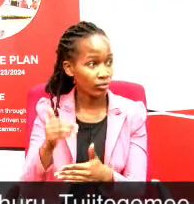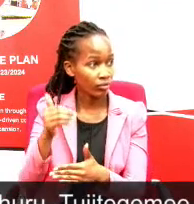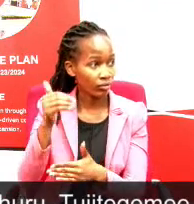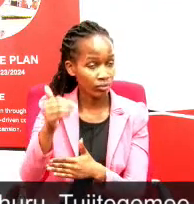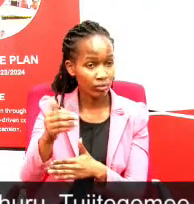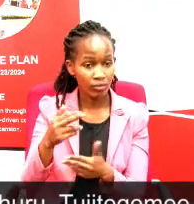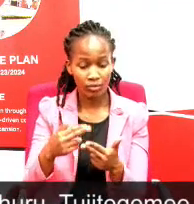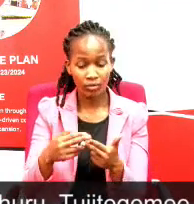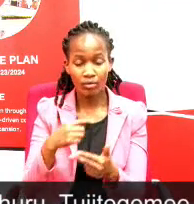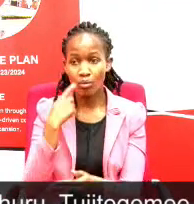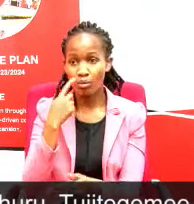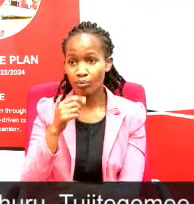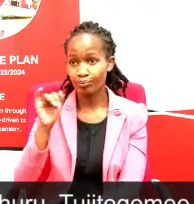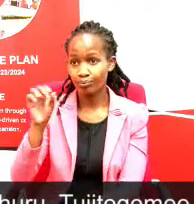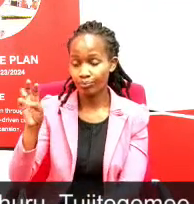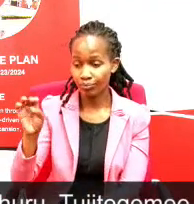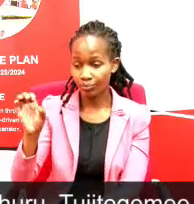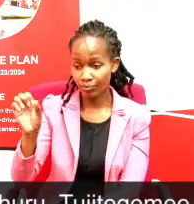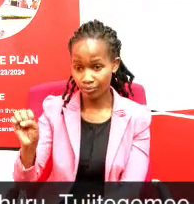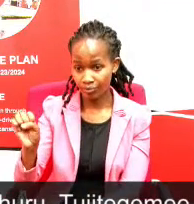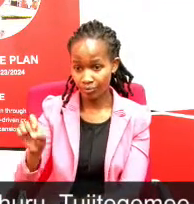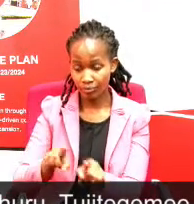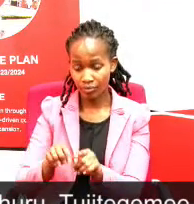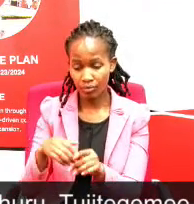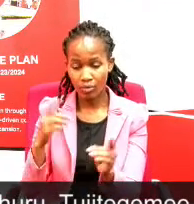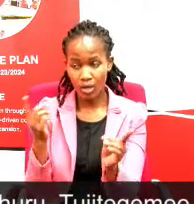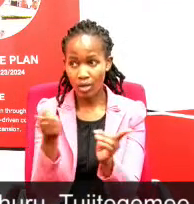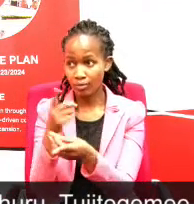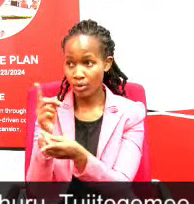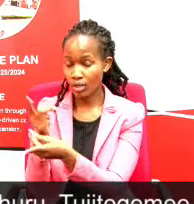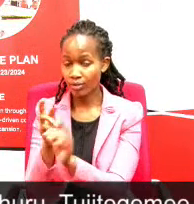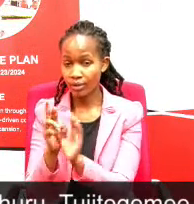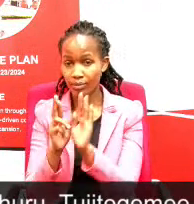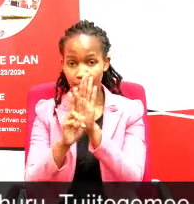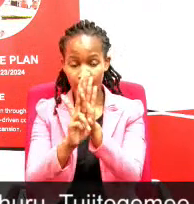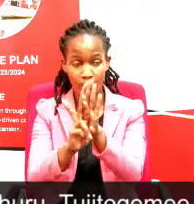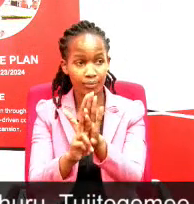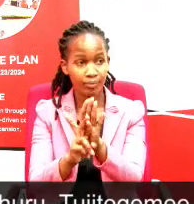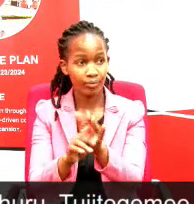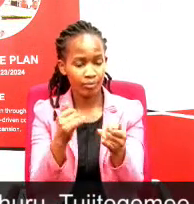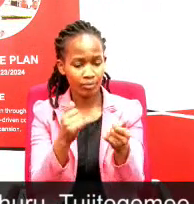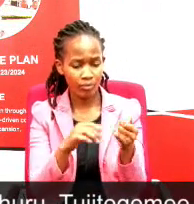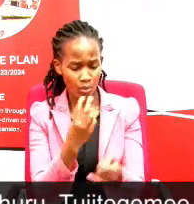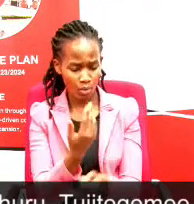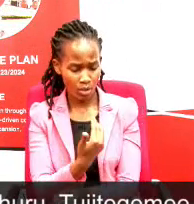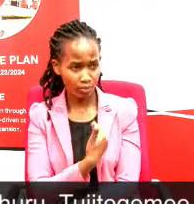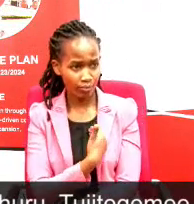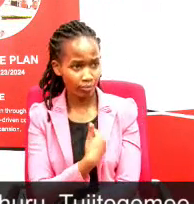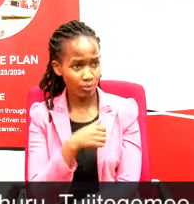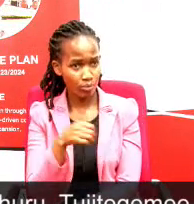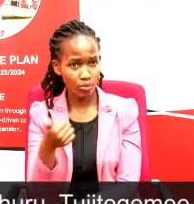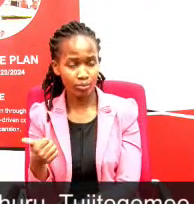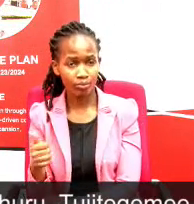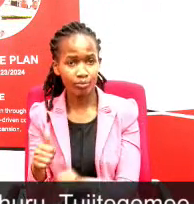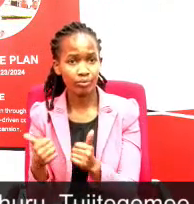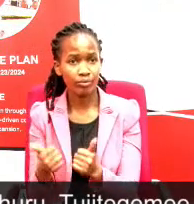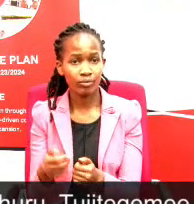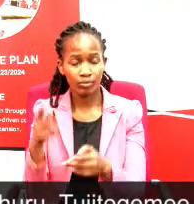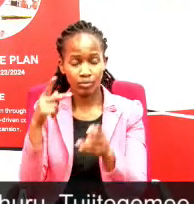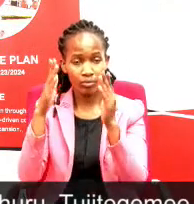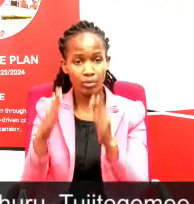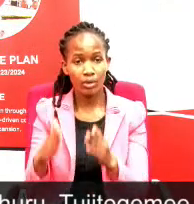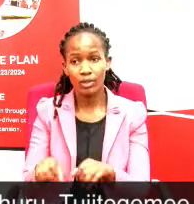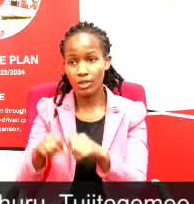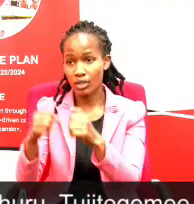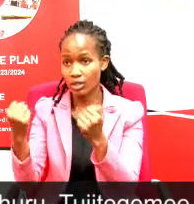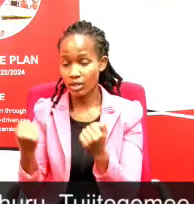James Ngomeli, and several other representatives. And lastly, we have Association of Professional